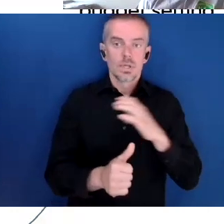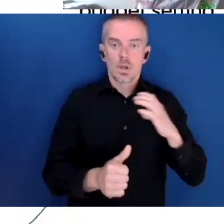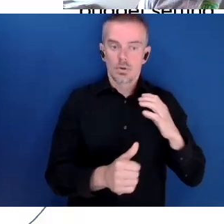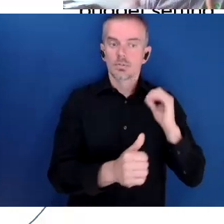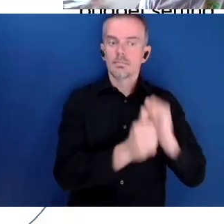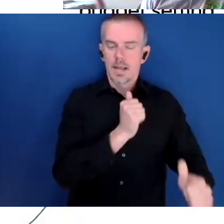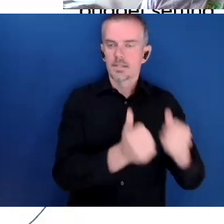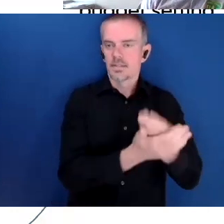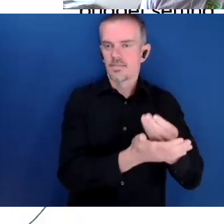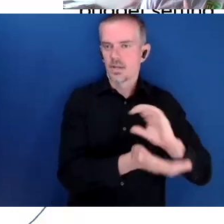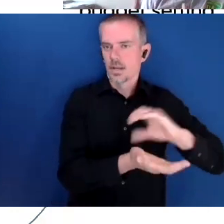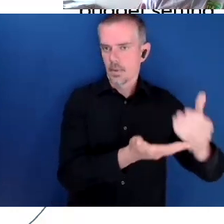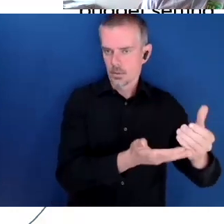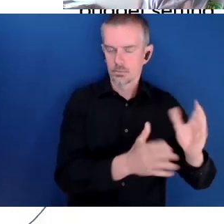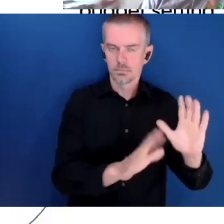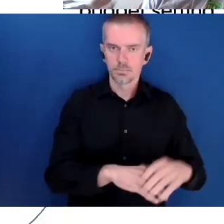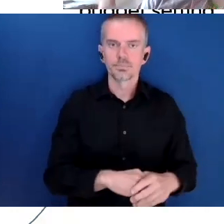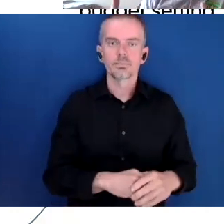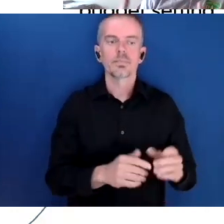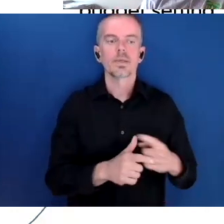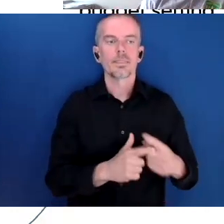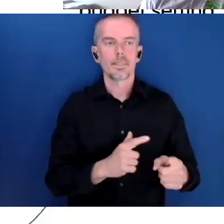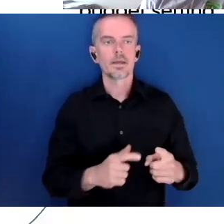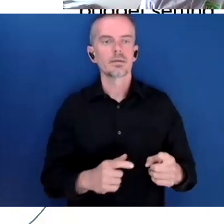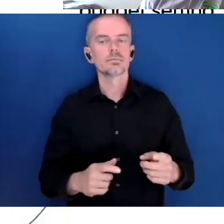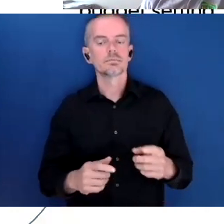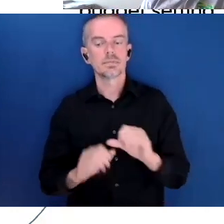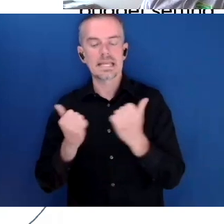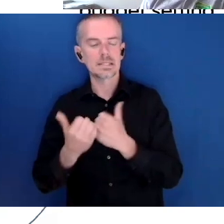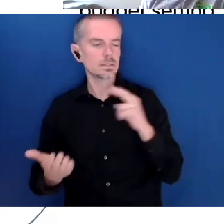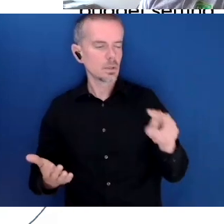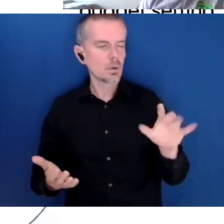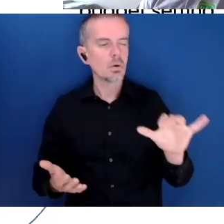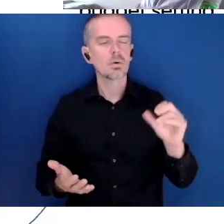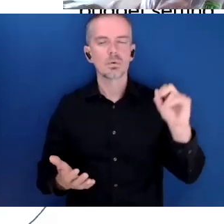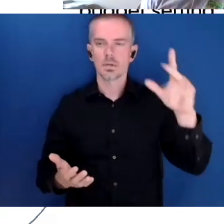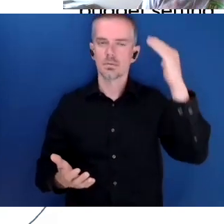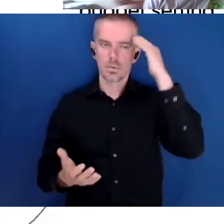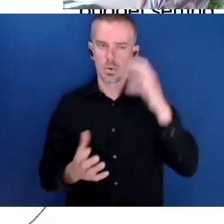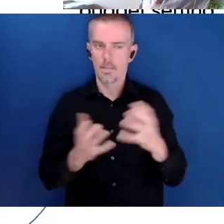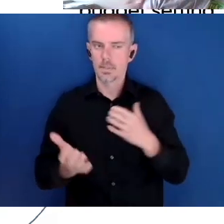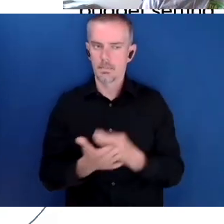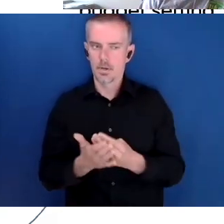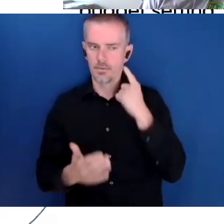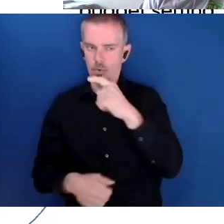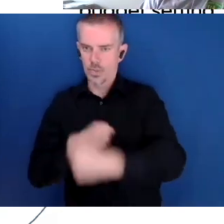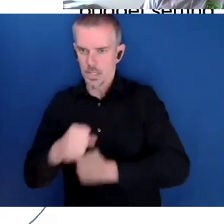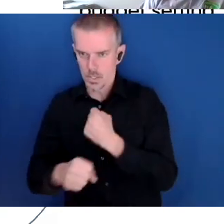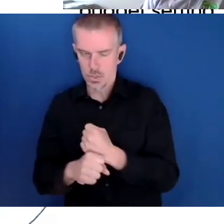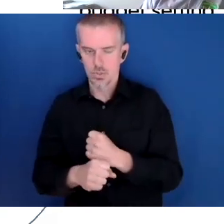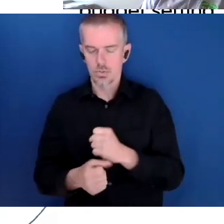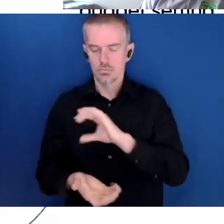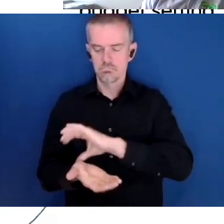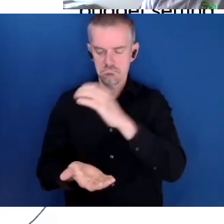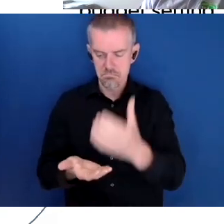levels. And then the agency and the programs would say, okay, we have this amount of money for this year, and we're going to kind of prioritize and determine